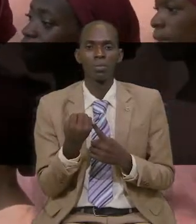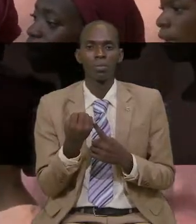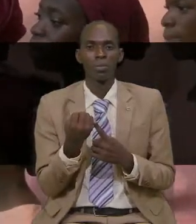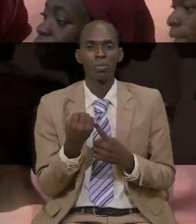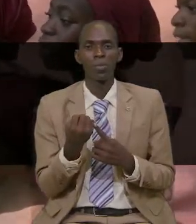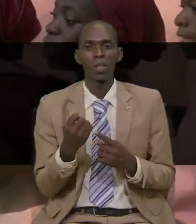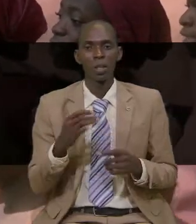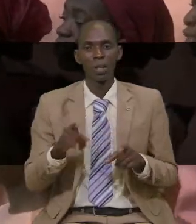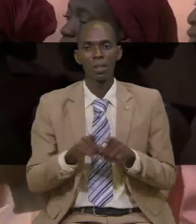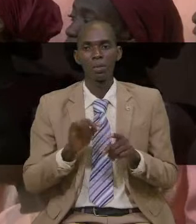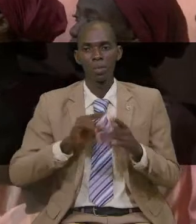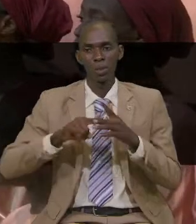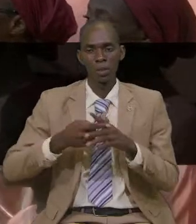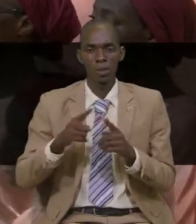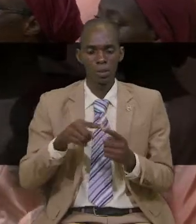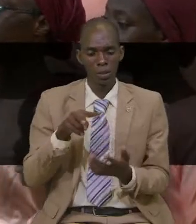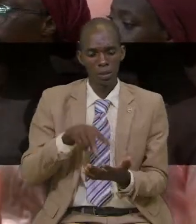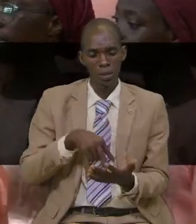situation.